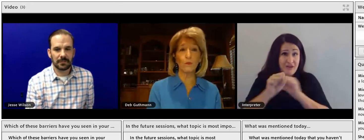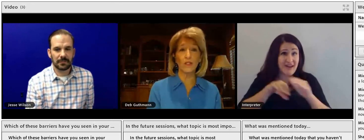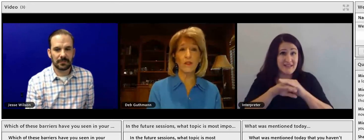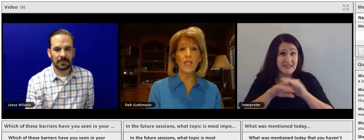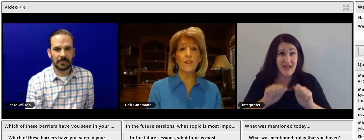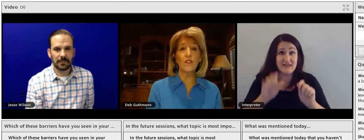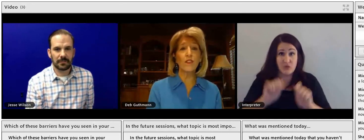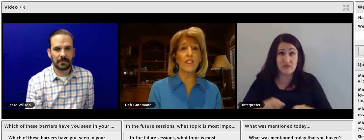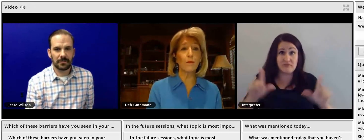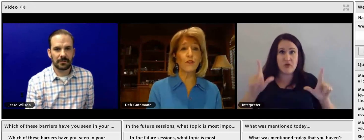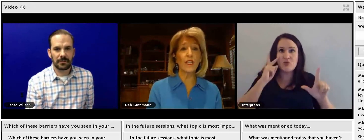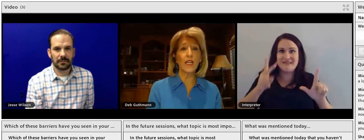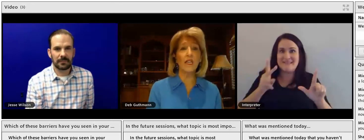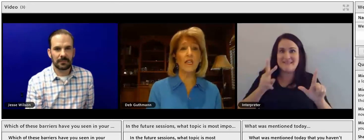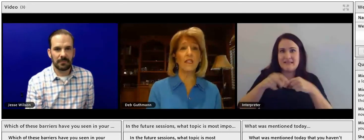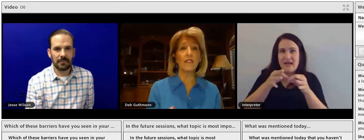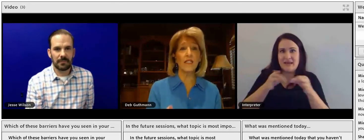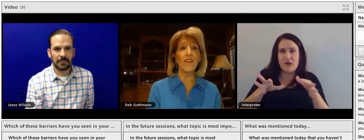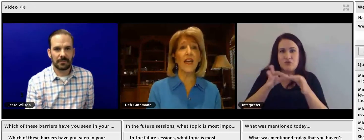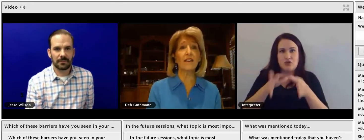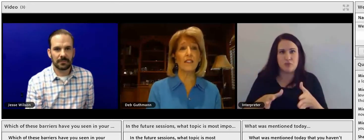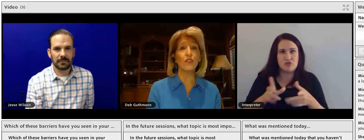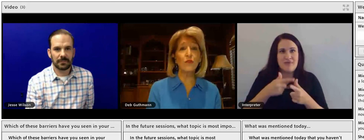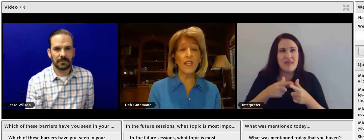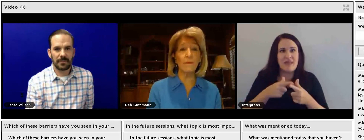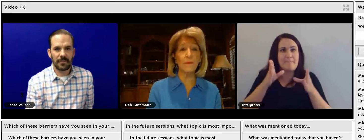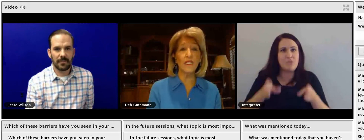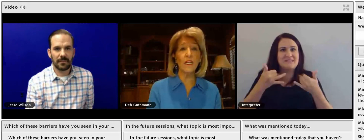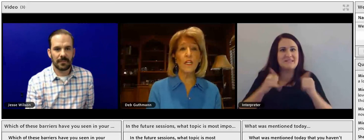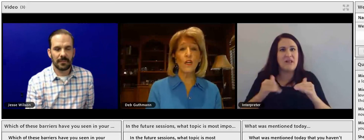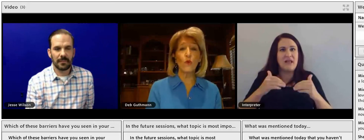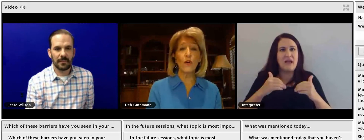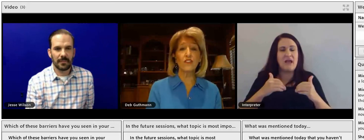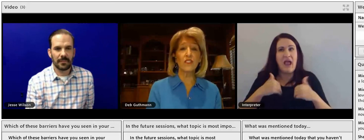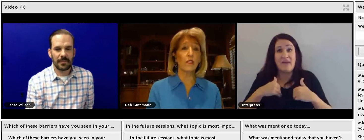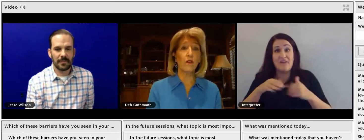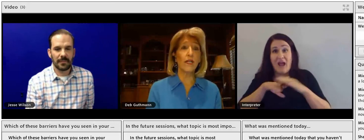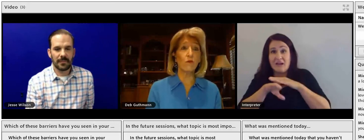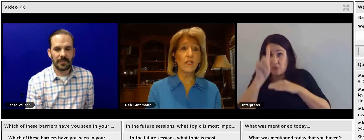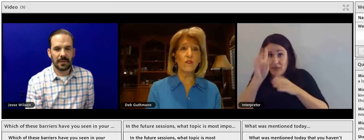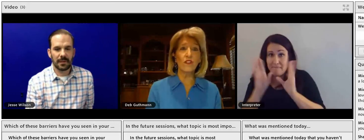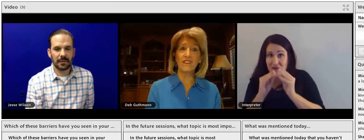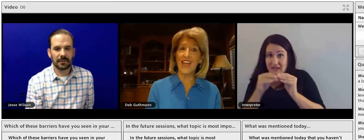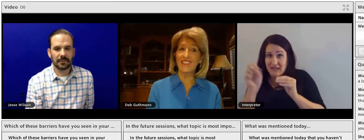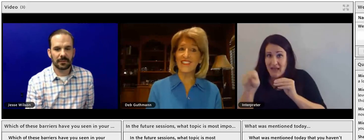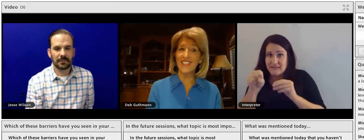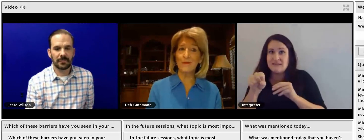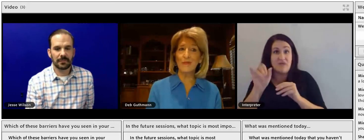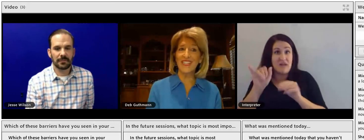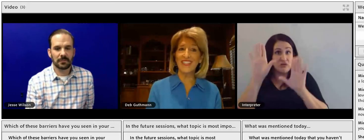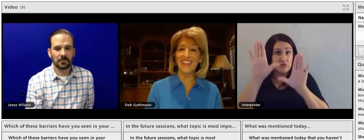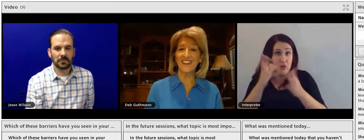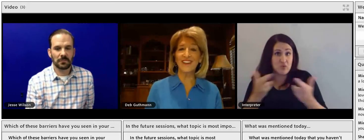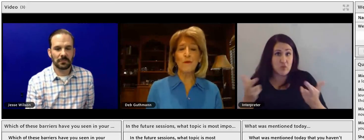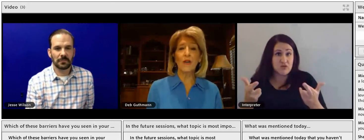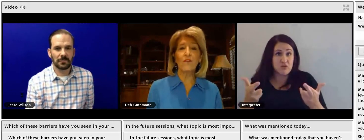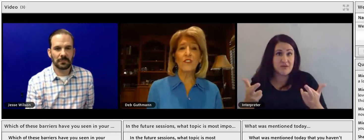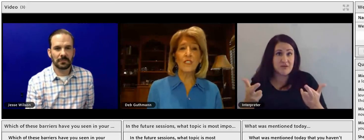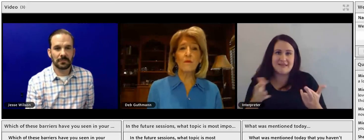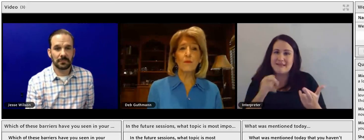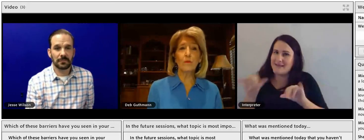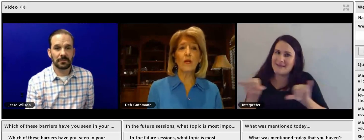sign language interpreter, so that a person can at least have access to that meeting, which is a great resource, not the same as